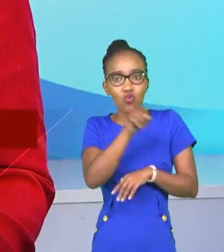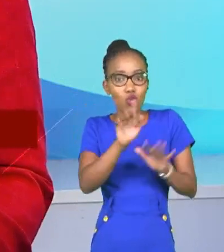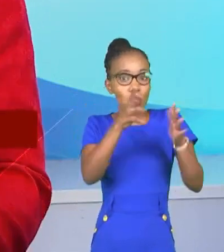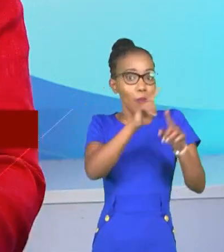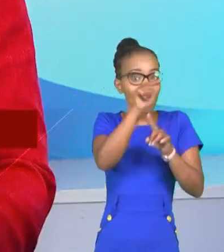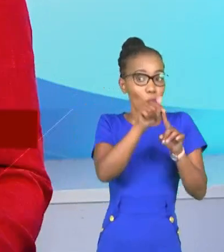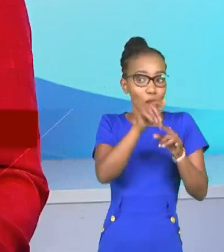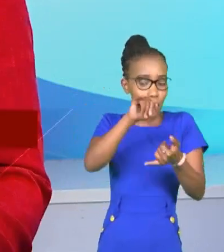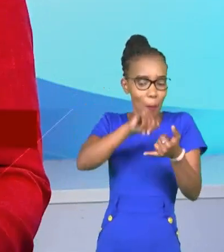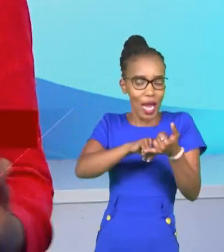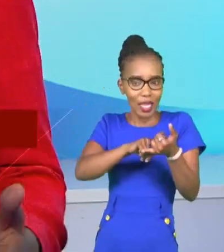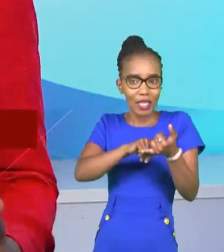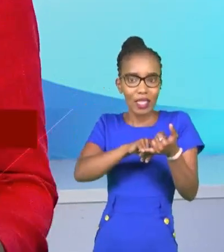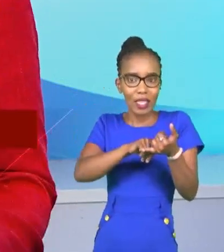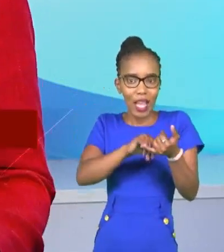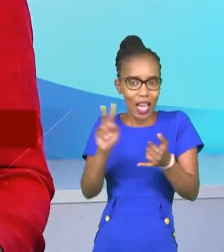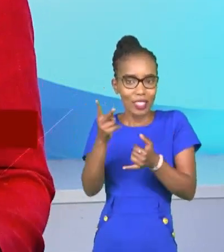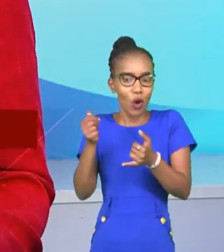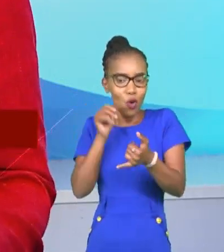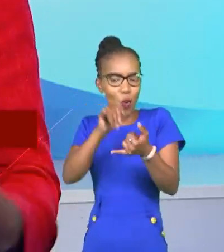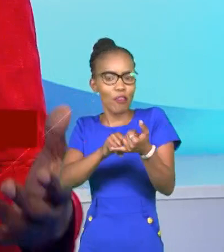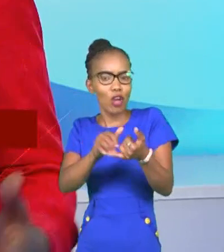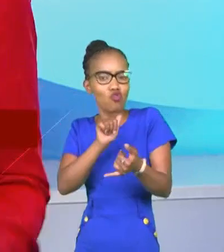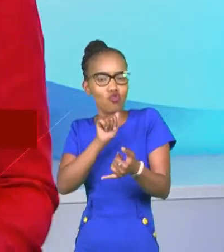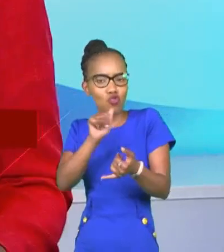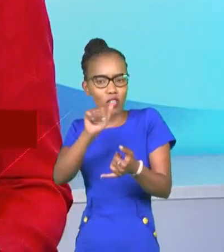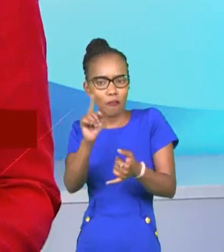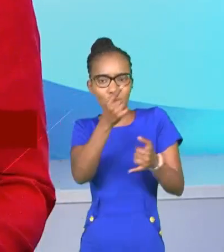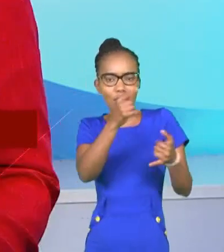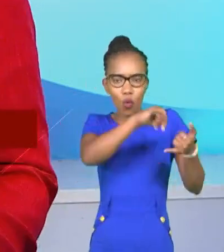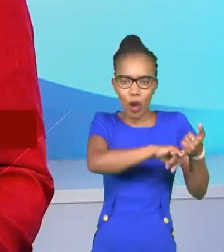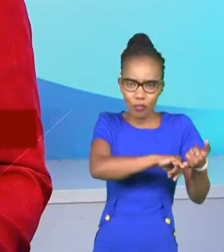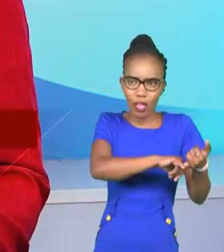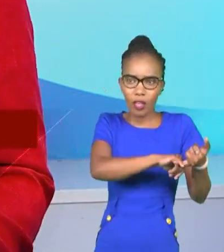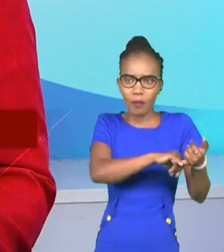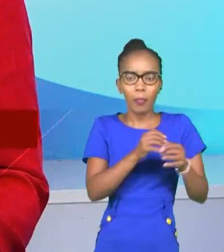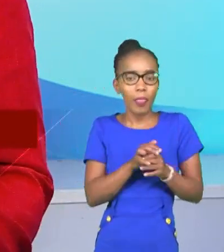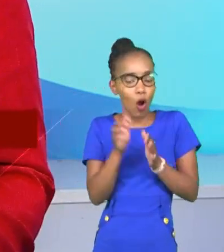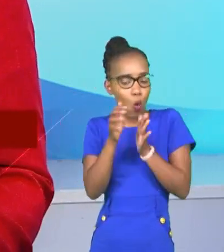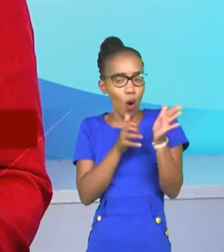okay? So that is the same case in some of these strongholds, yeah?